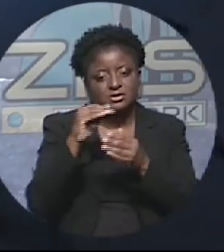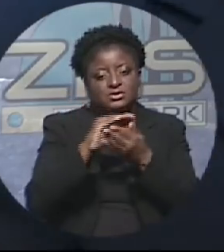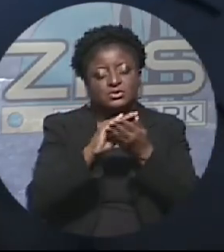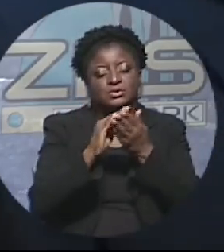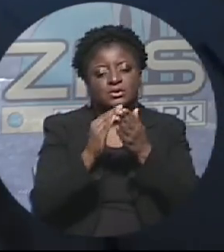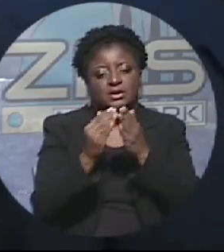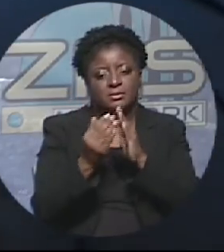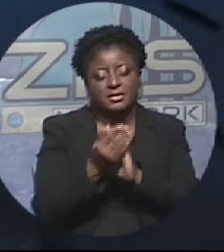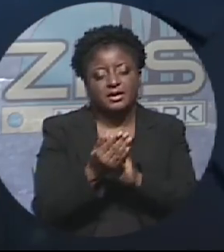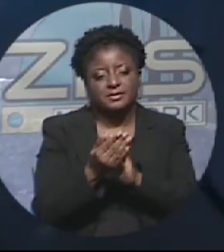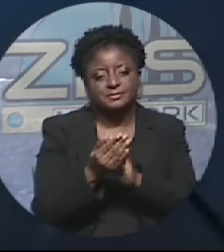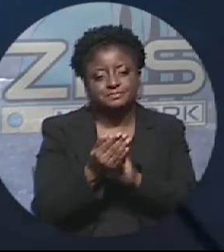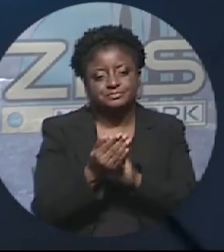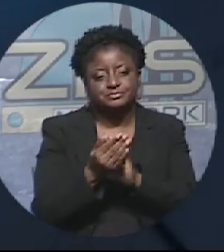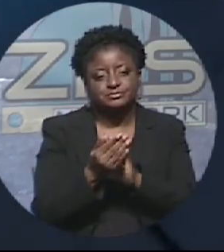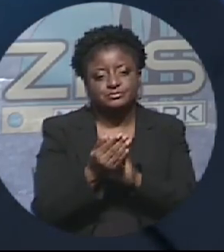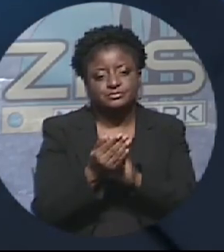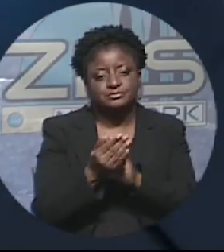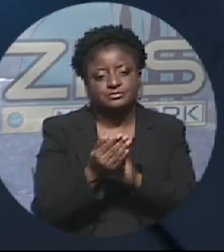all about the power generation,